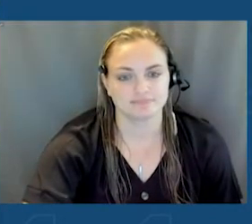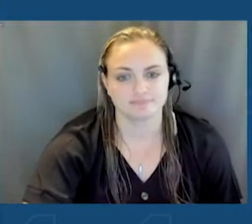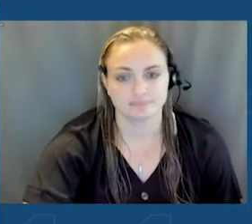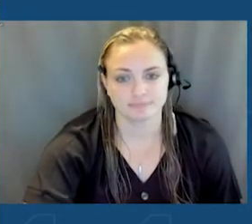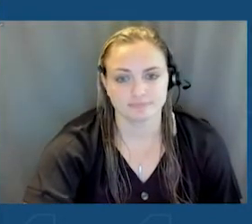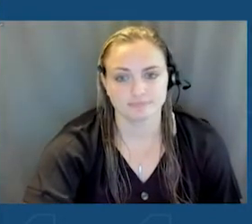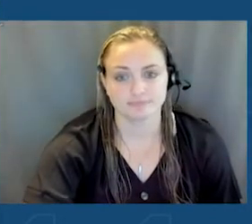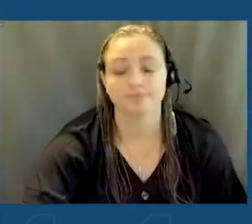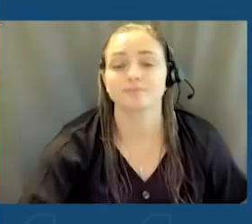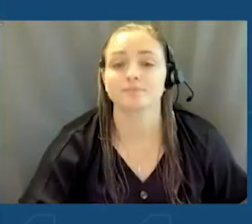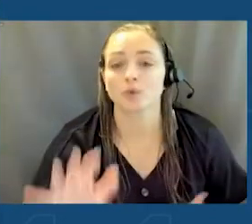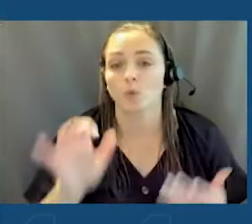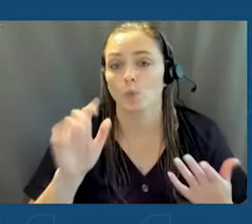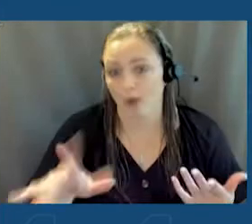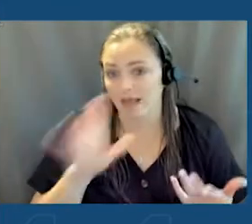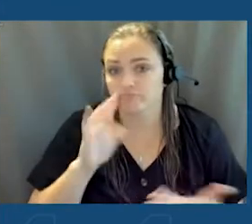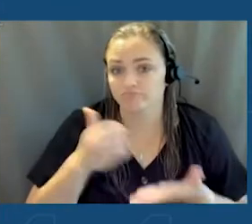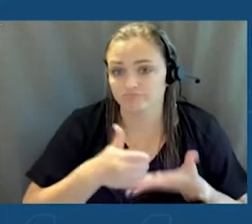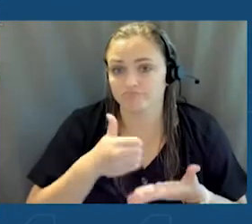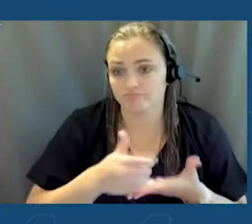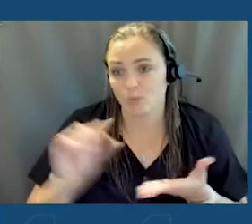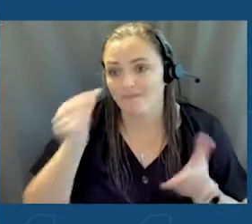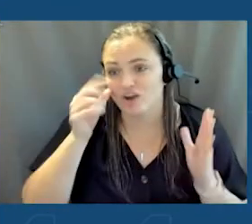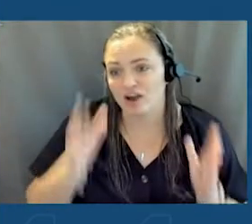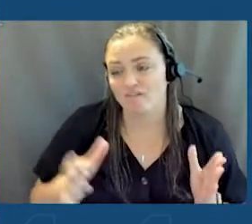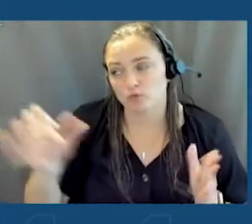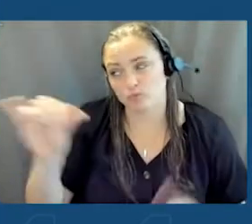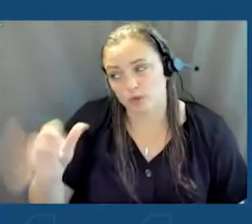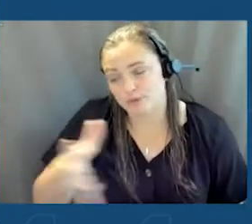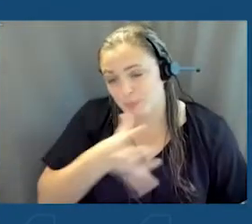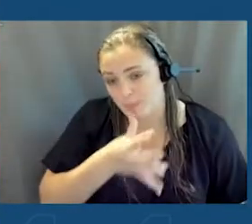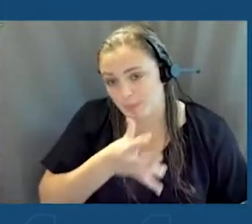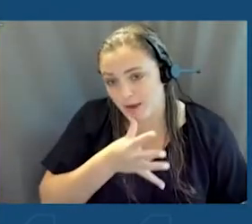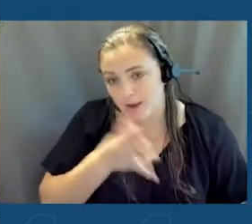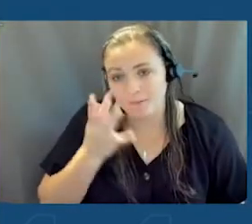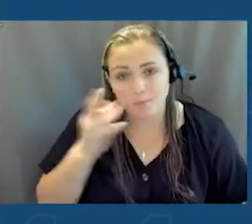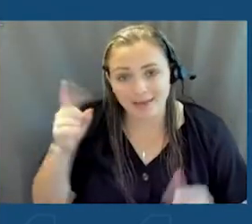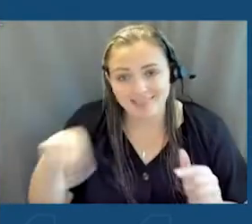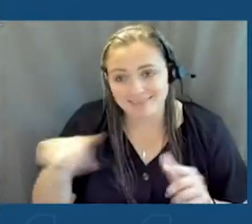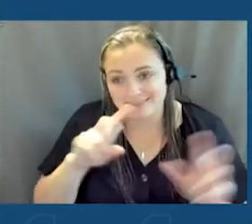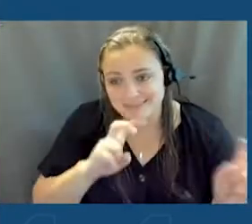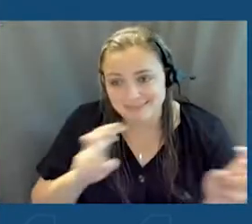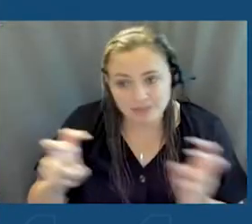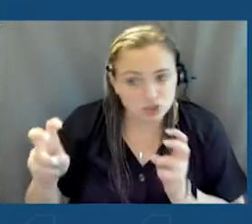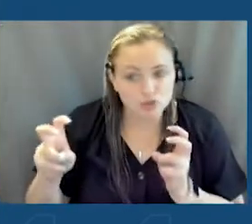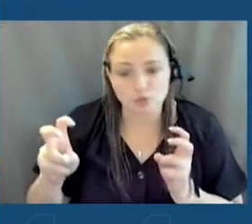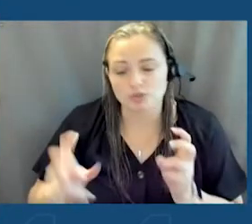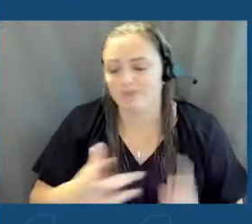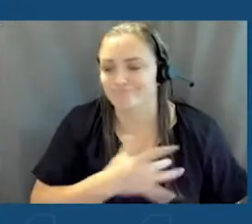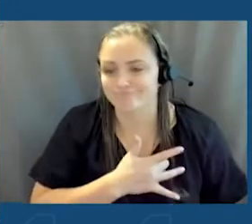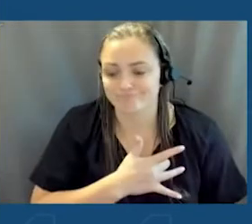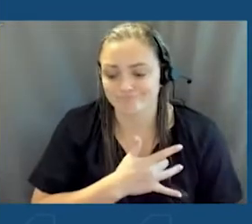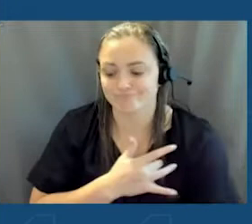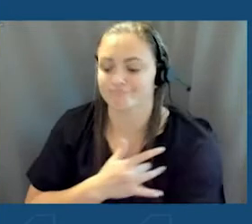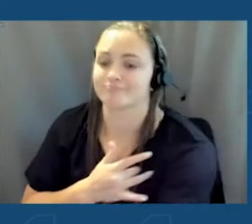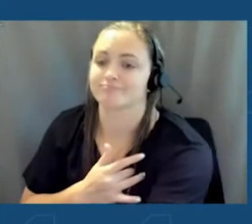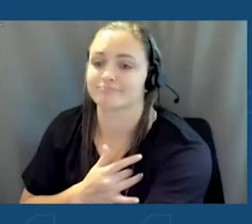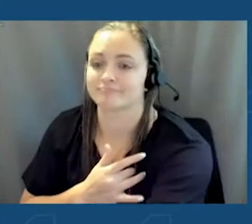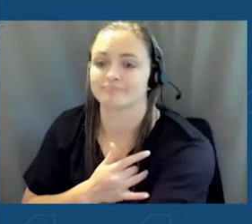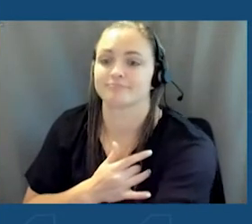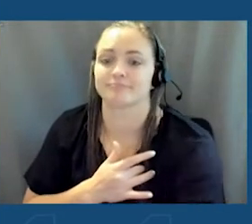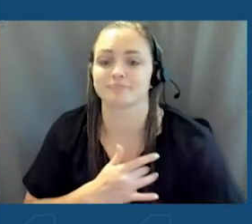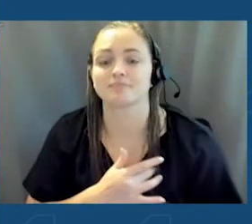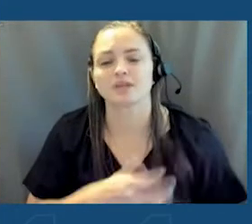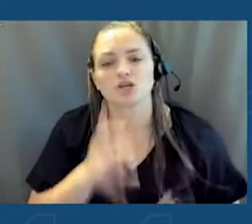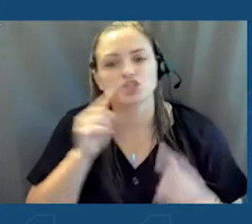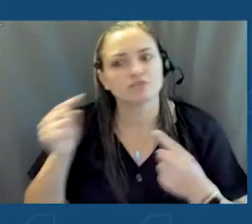Well, it does help to have a governor who's a mom, because these issues are near and dear to her heart. She's struggled through it